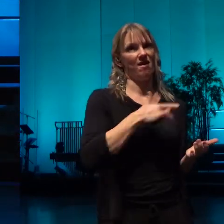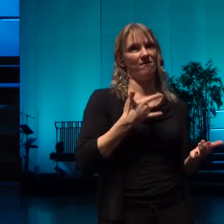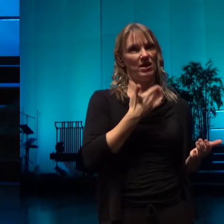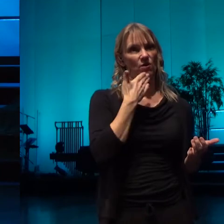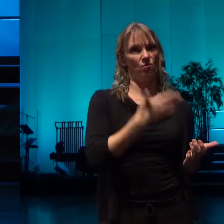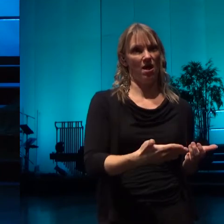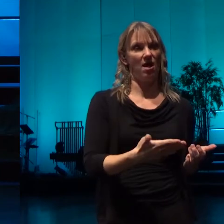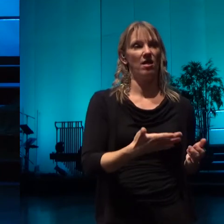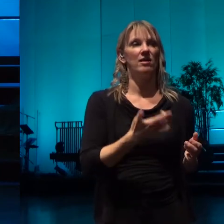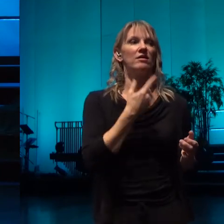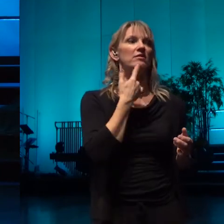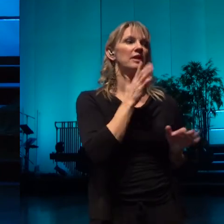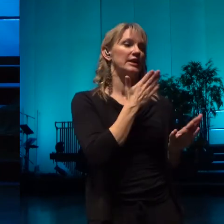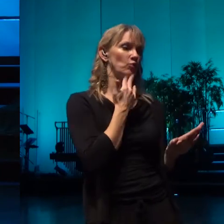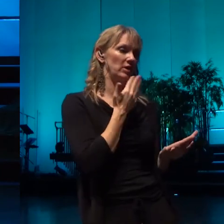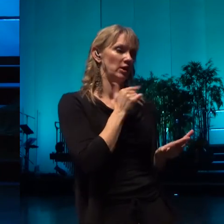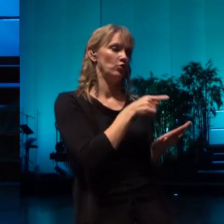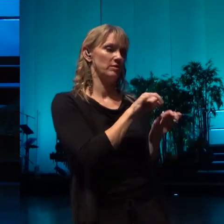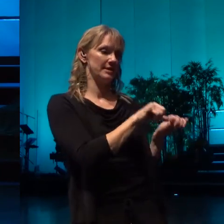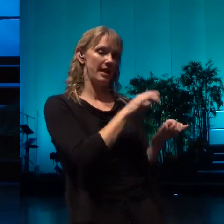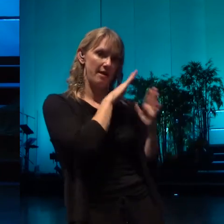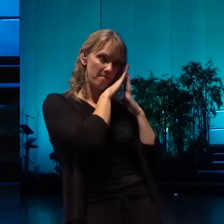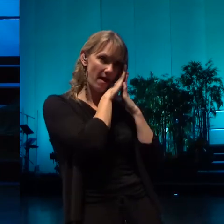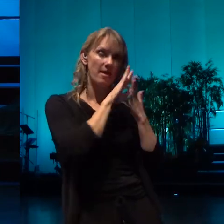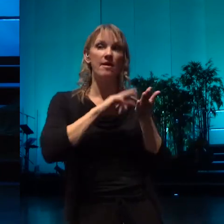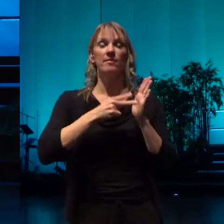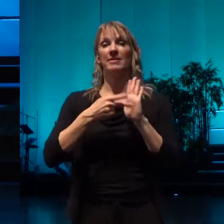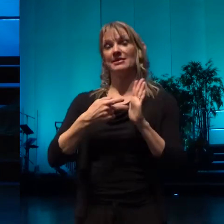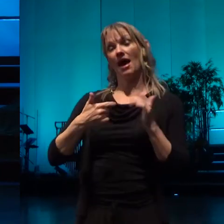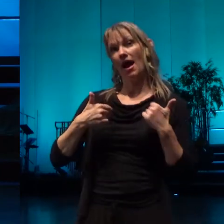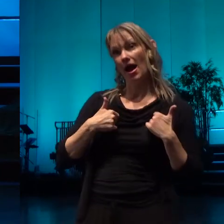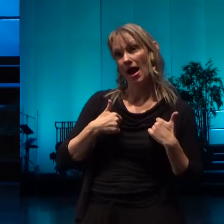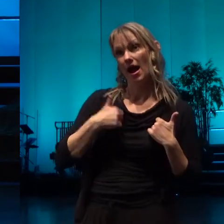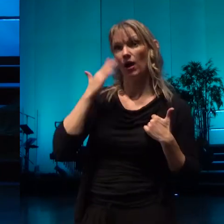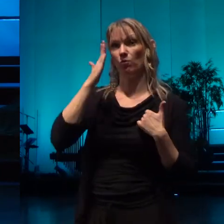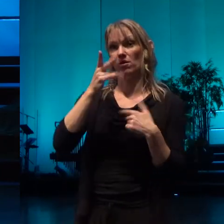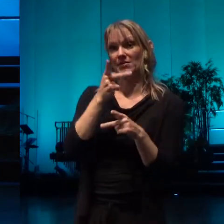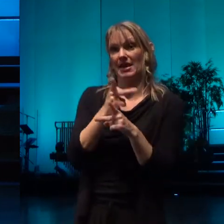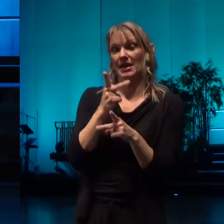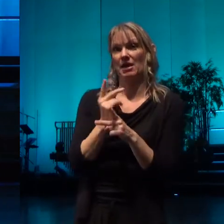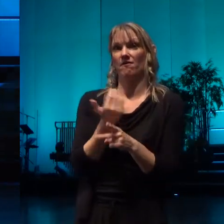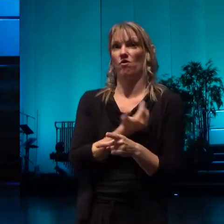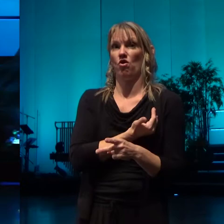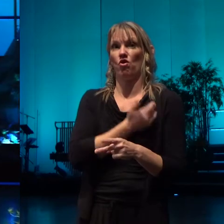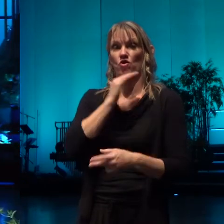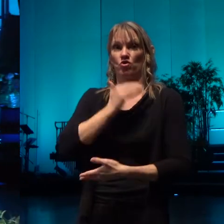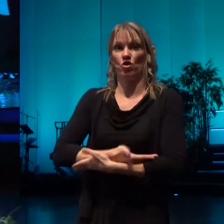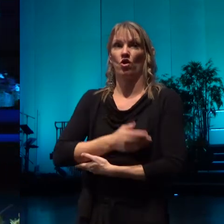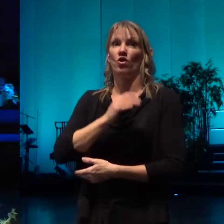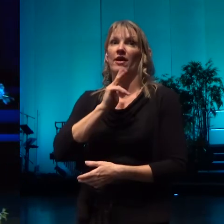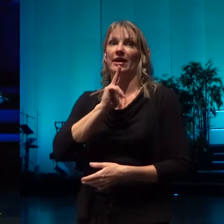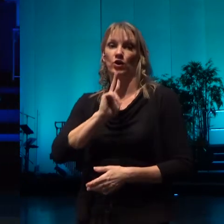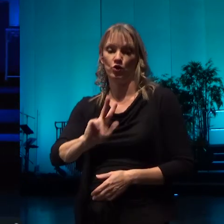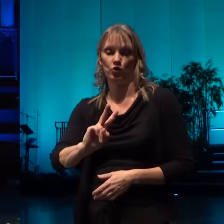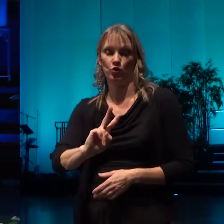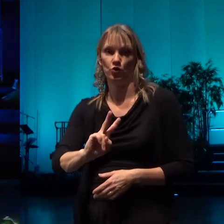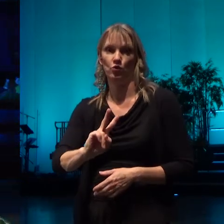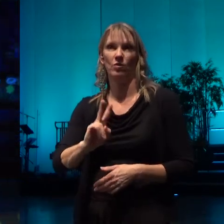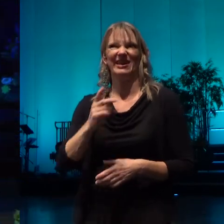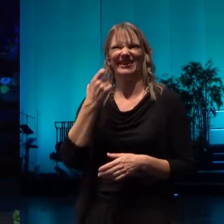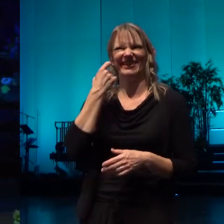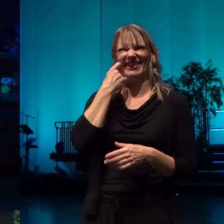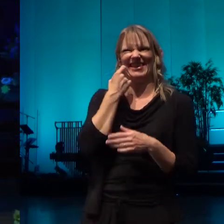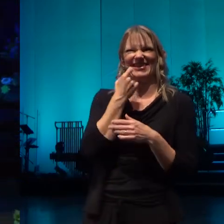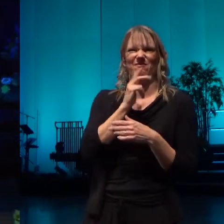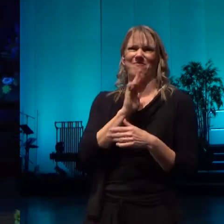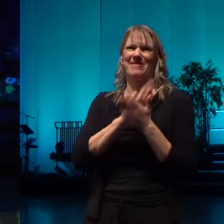sweetheart, you're staying in bed today, which means that I would take on the care of our 2-year-old, who turned 3 last weekend. I can't believe